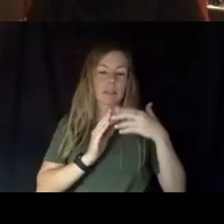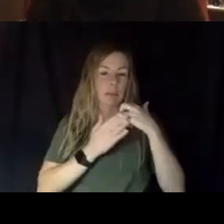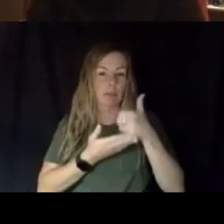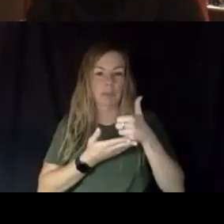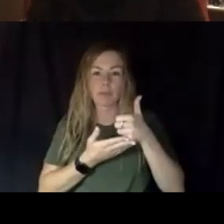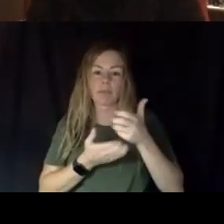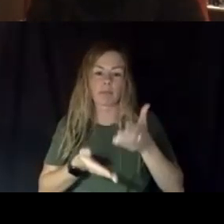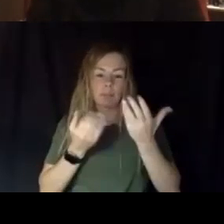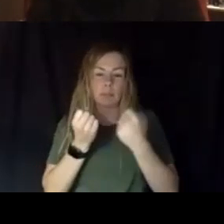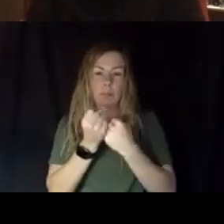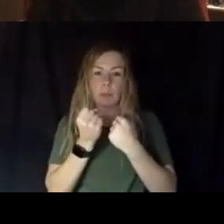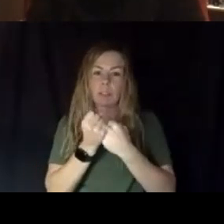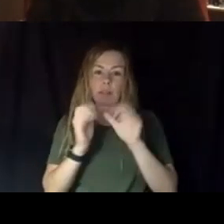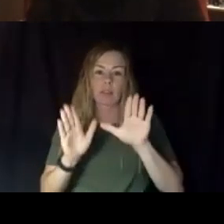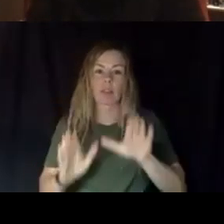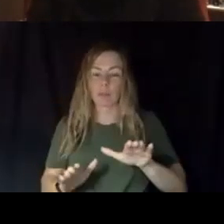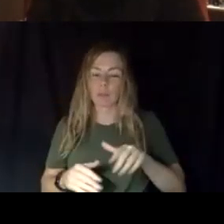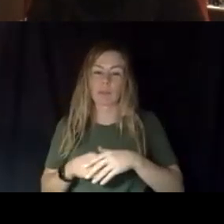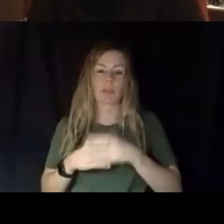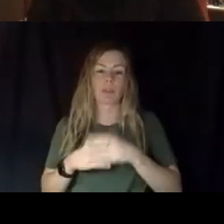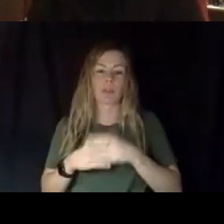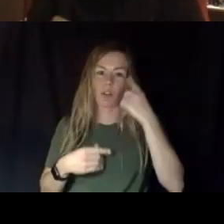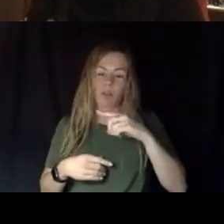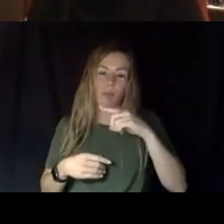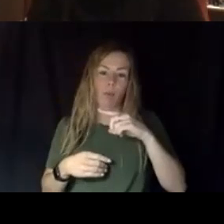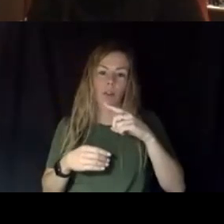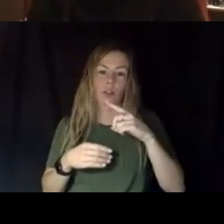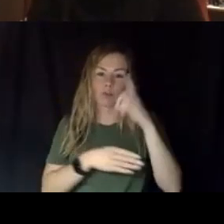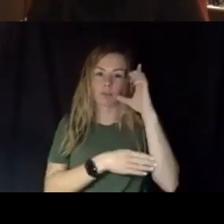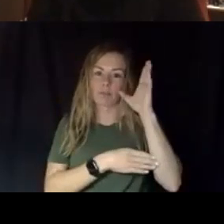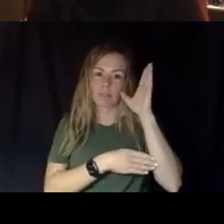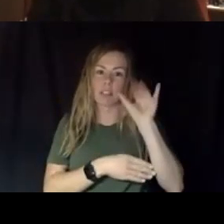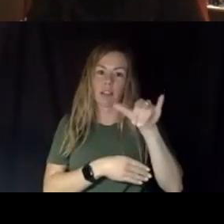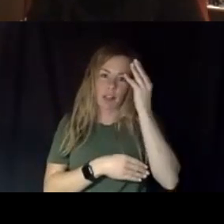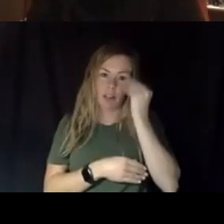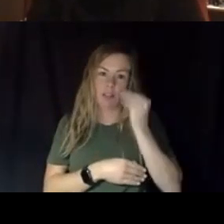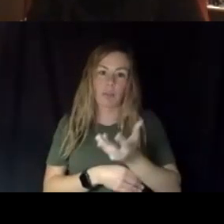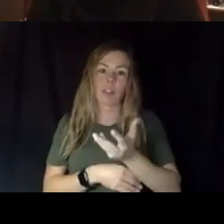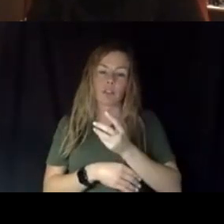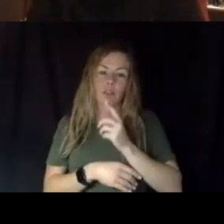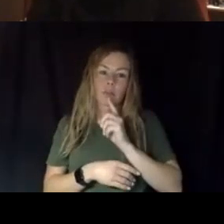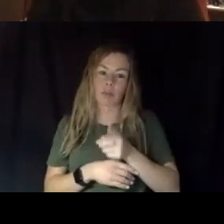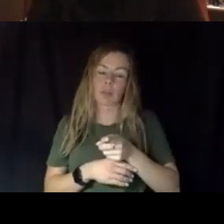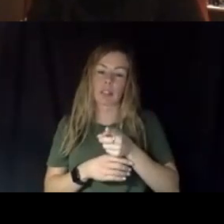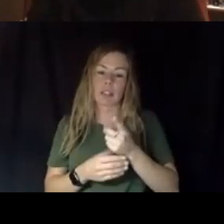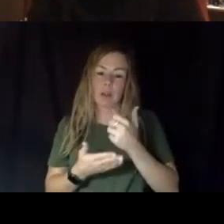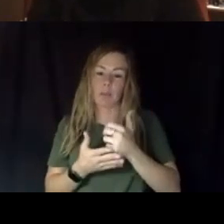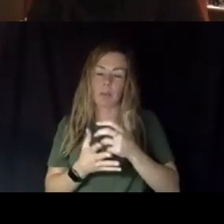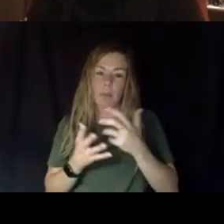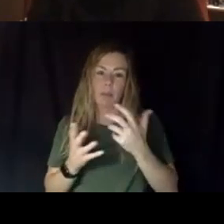So hats off to you, and thank you for sharing this information. I think it puts a lot of things in perspective.